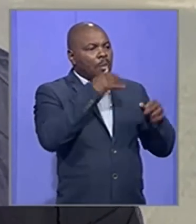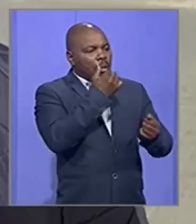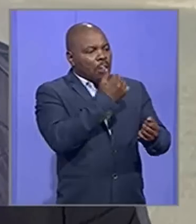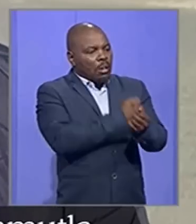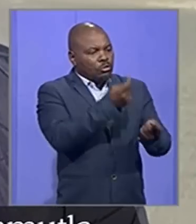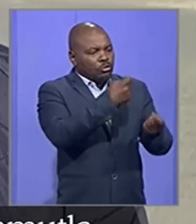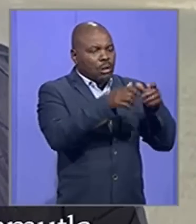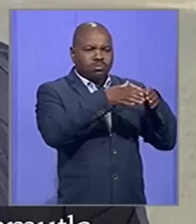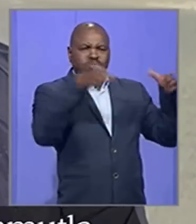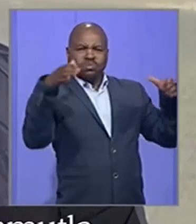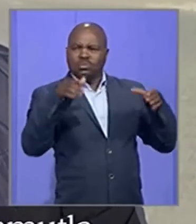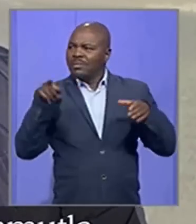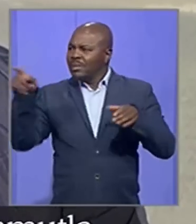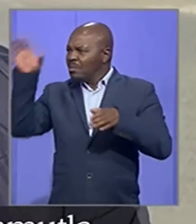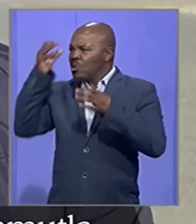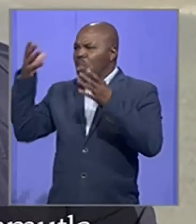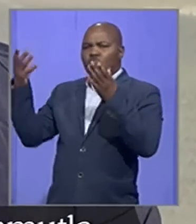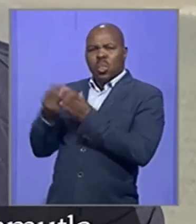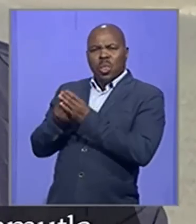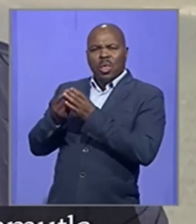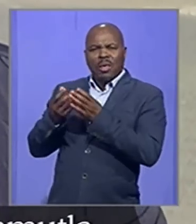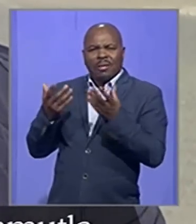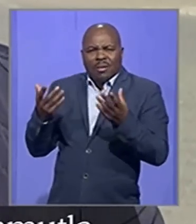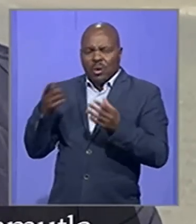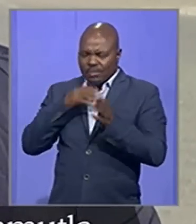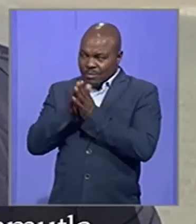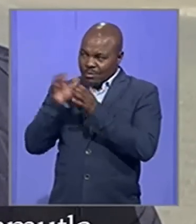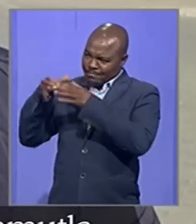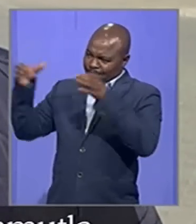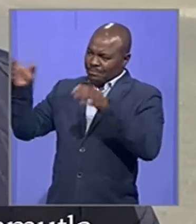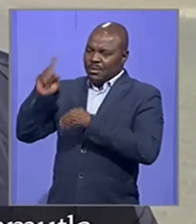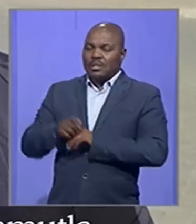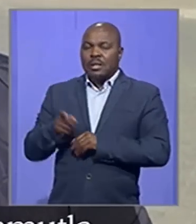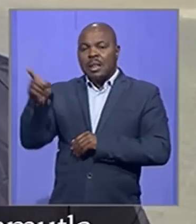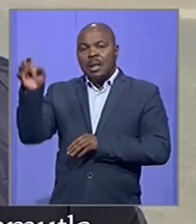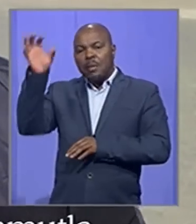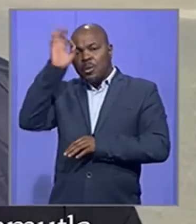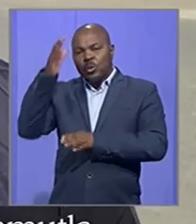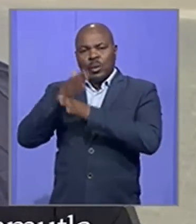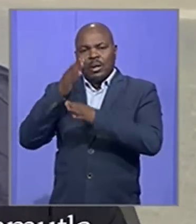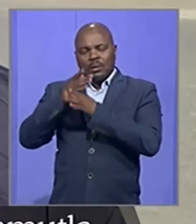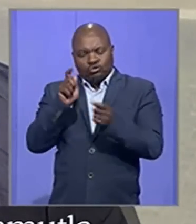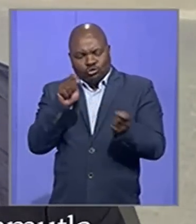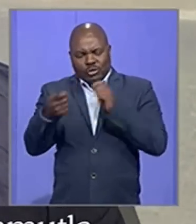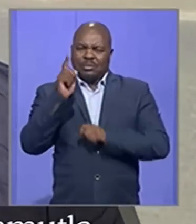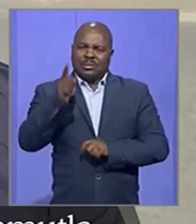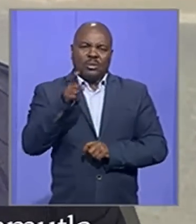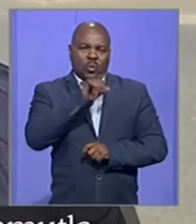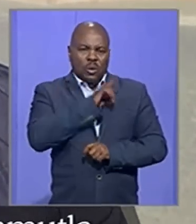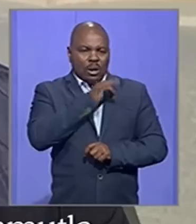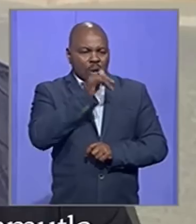police. We are asking that police need to change how they are operating because criminals